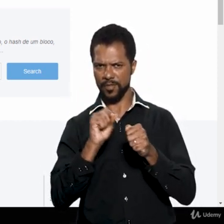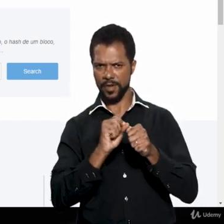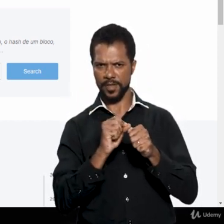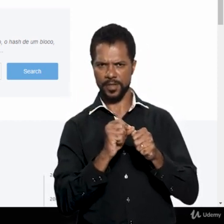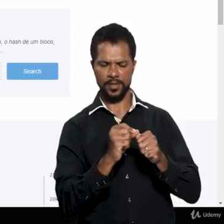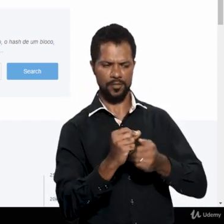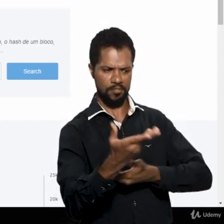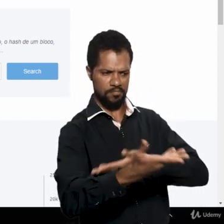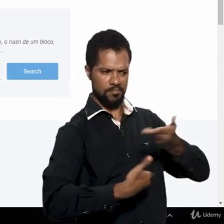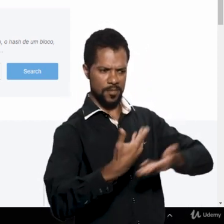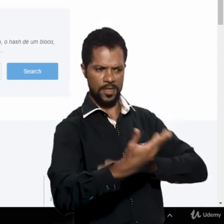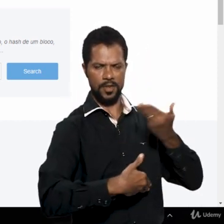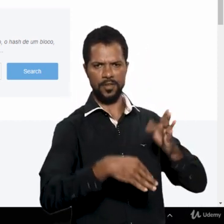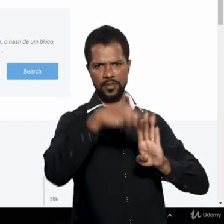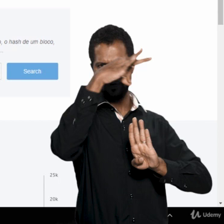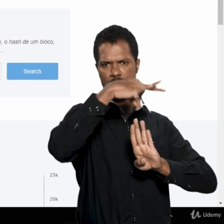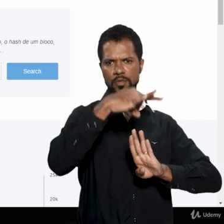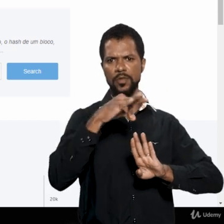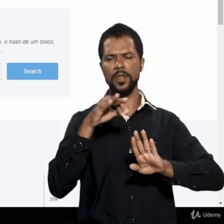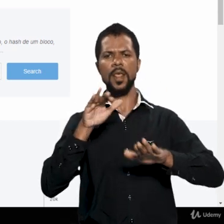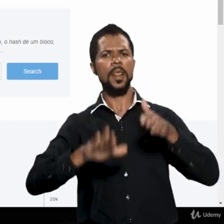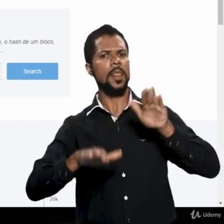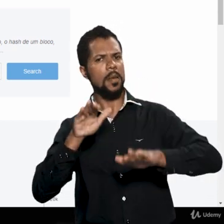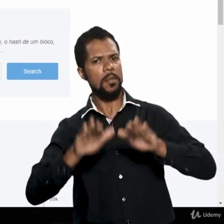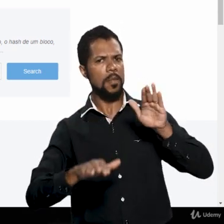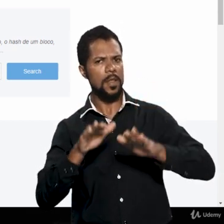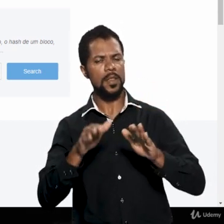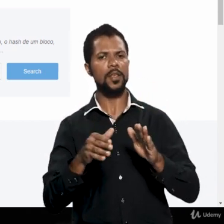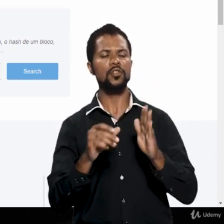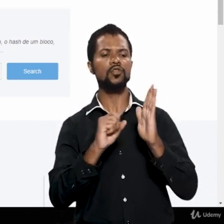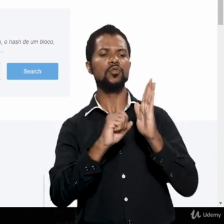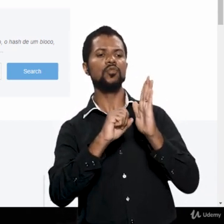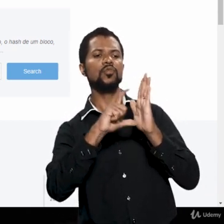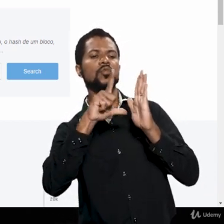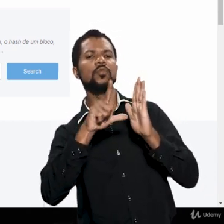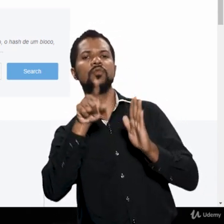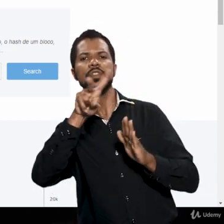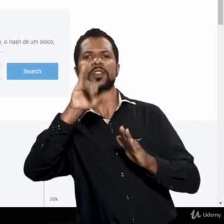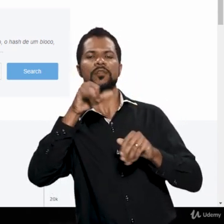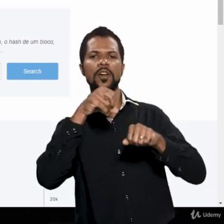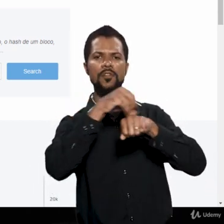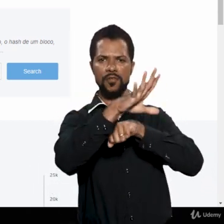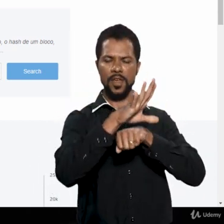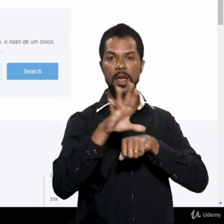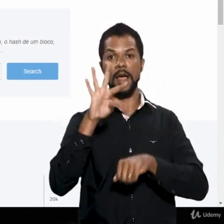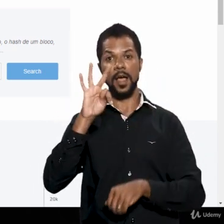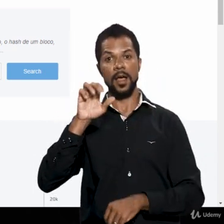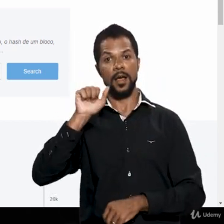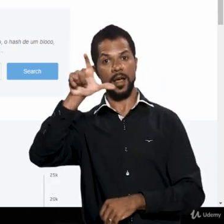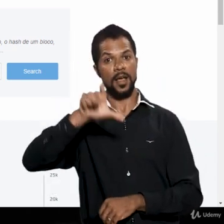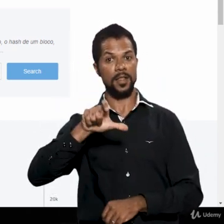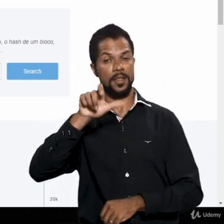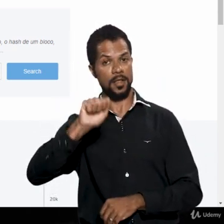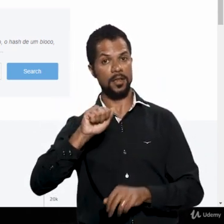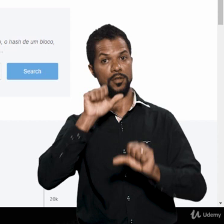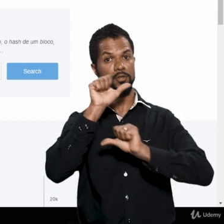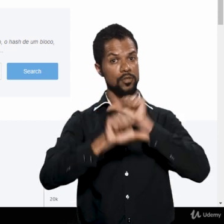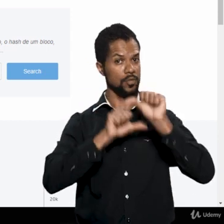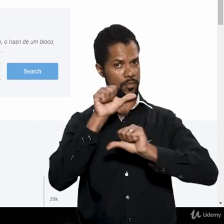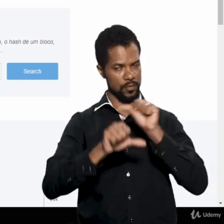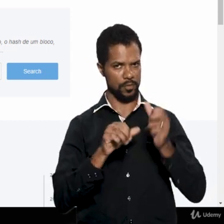transaction into Bitcoins, according to the amount you're going to send, this fee is changed.